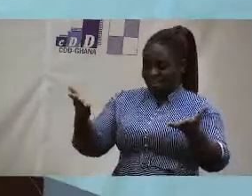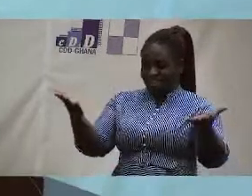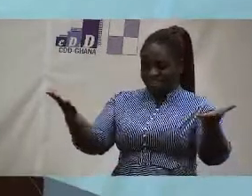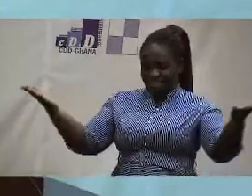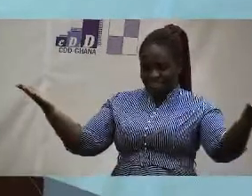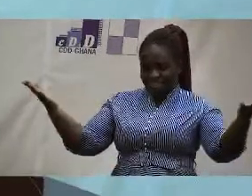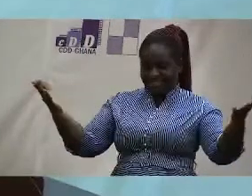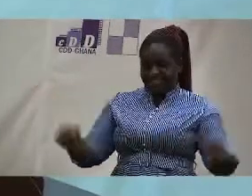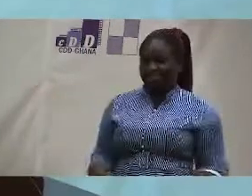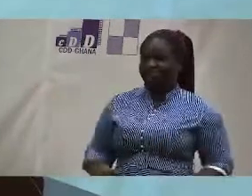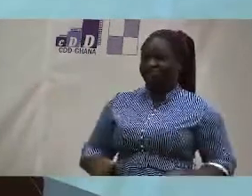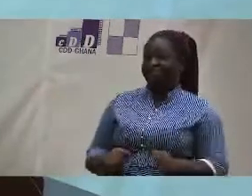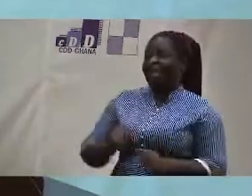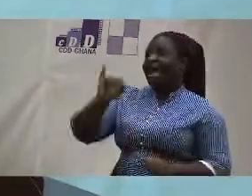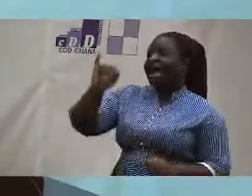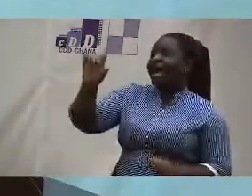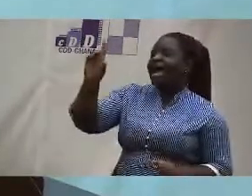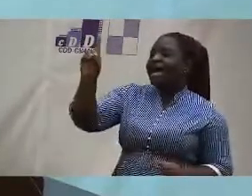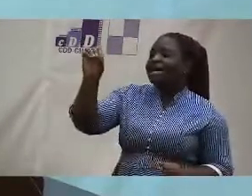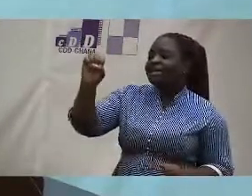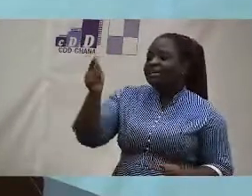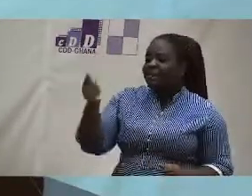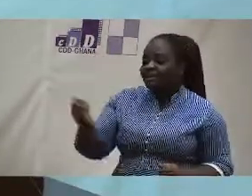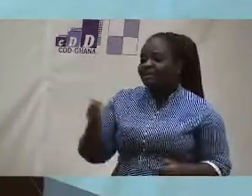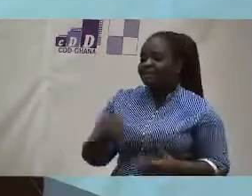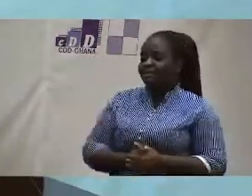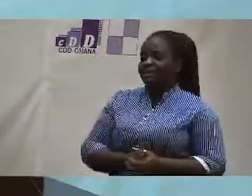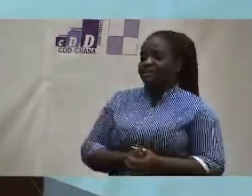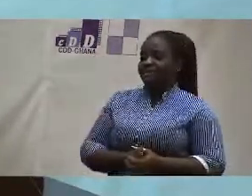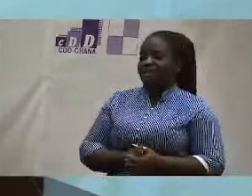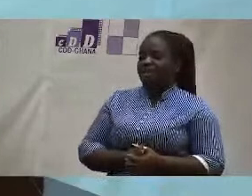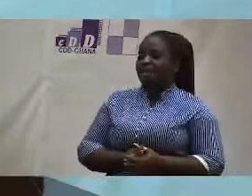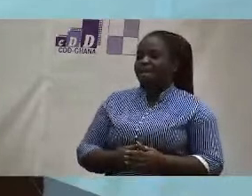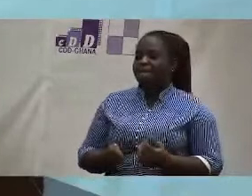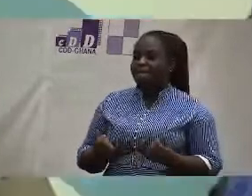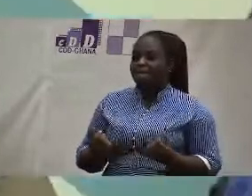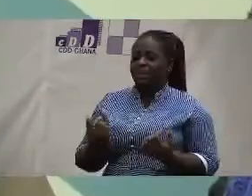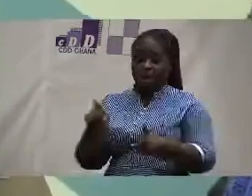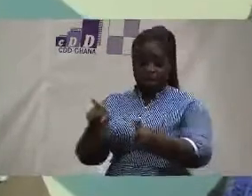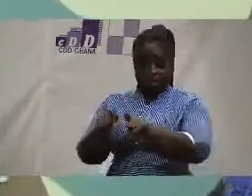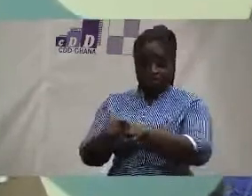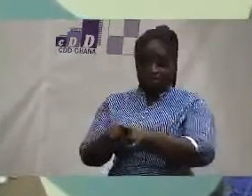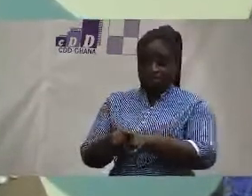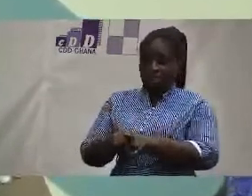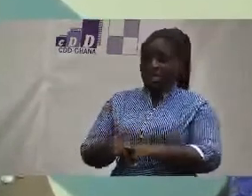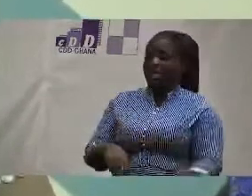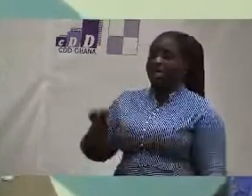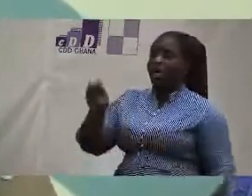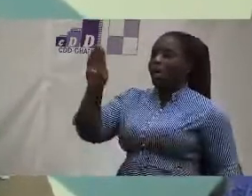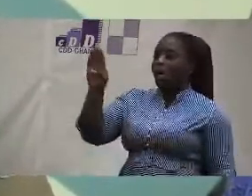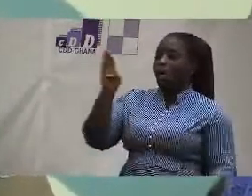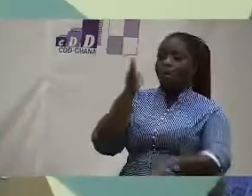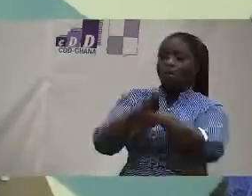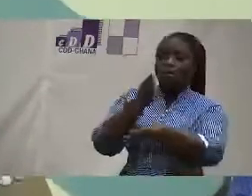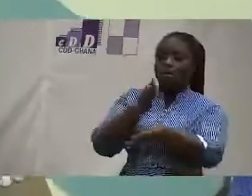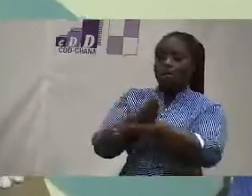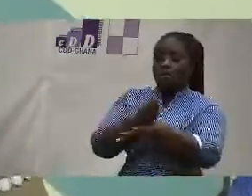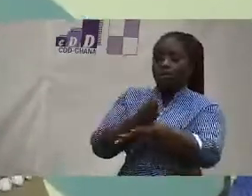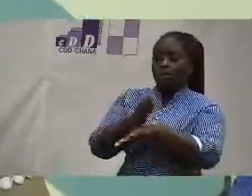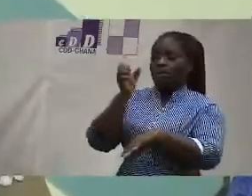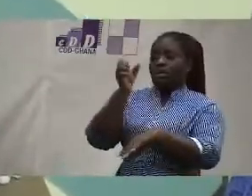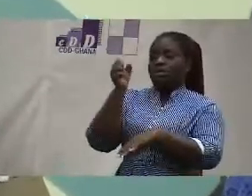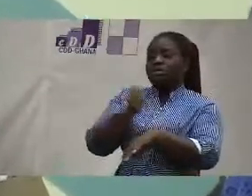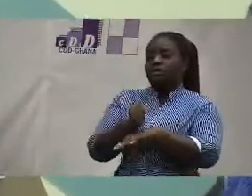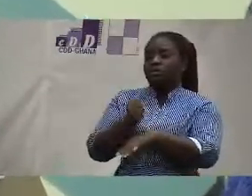platform, HIDEC itself, the Sierra Leone CGD, and of course the Burkina, the Sierra Leone